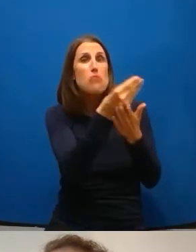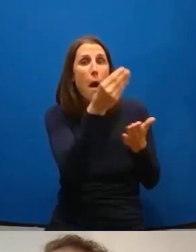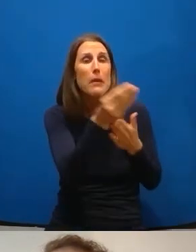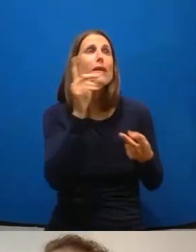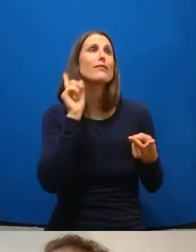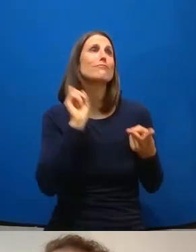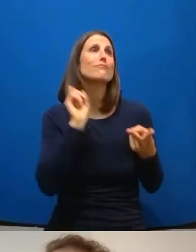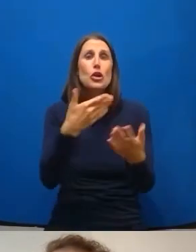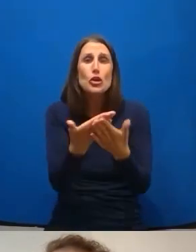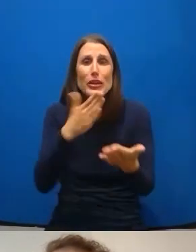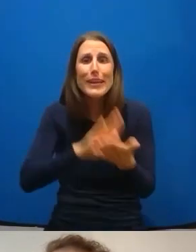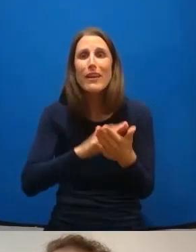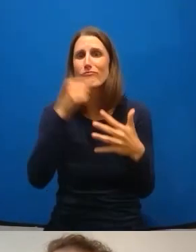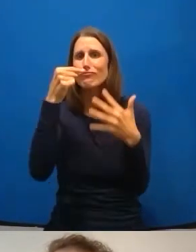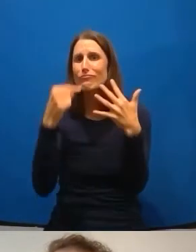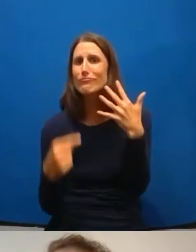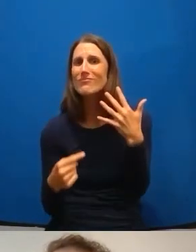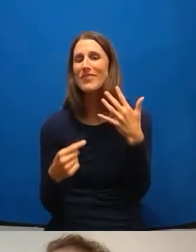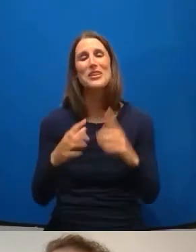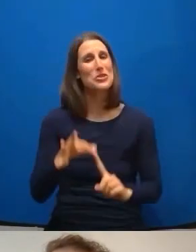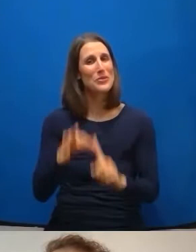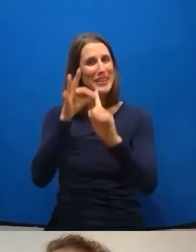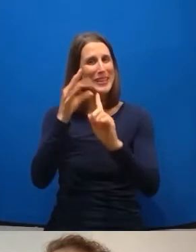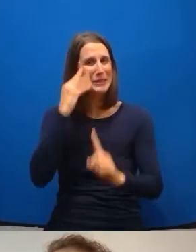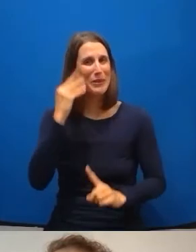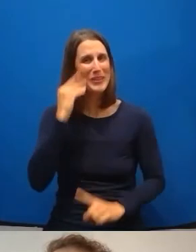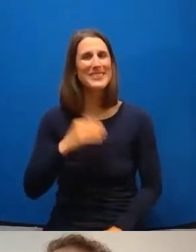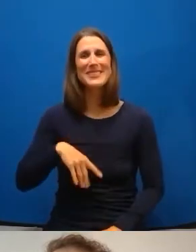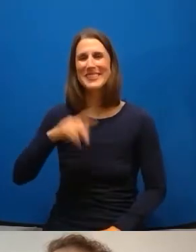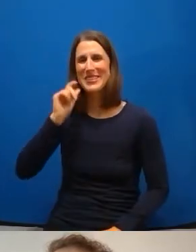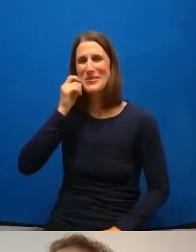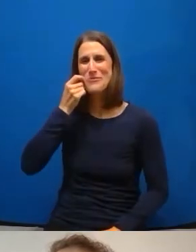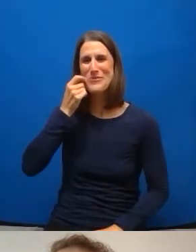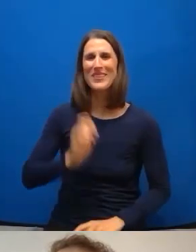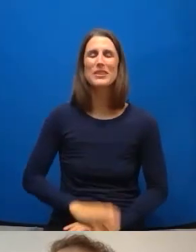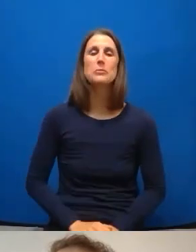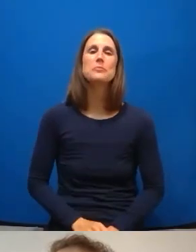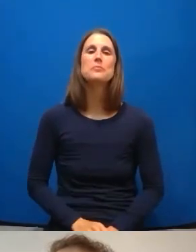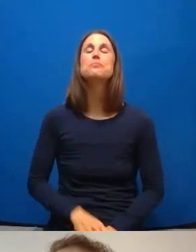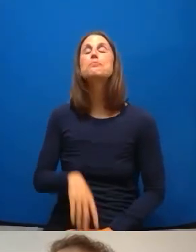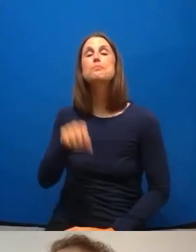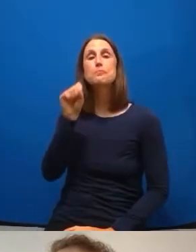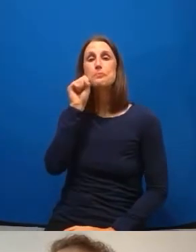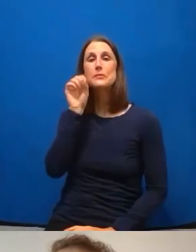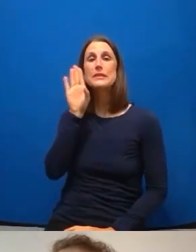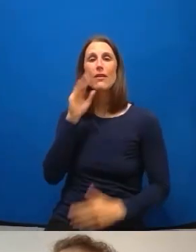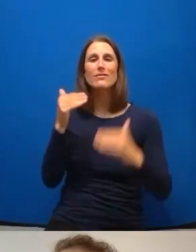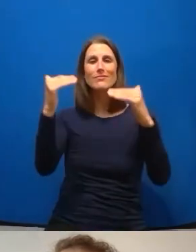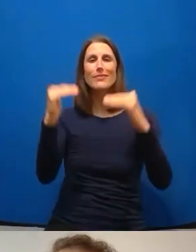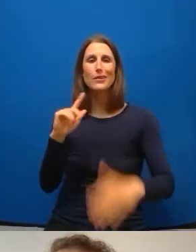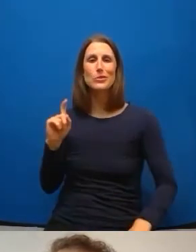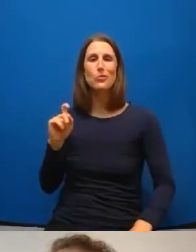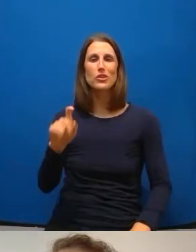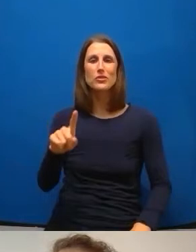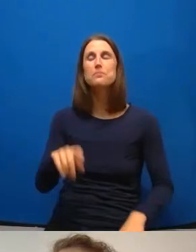really, really unique. Very cool. If you had a colleague who's heard about some of this stuff and was